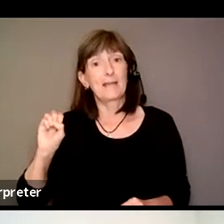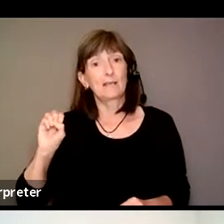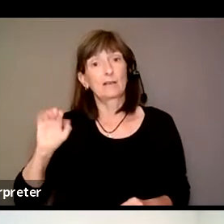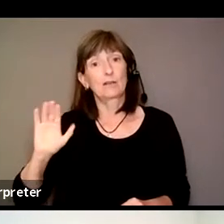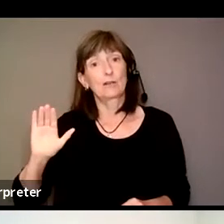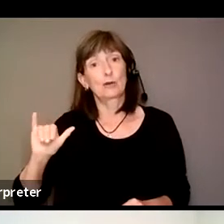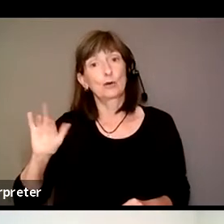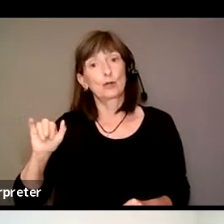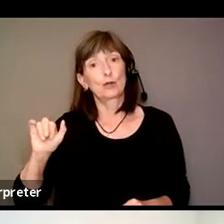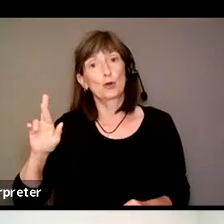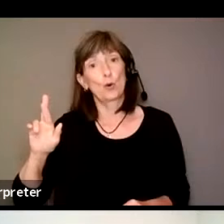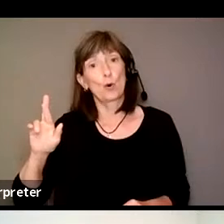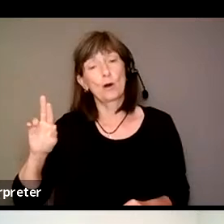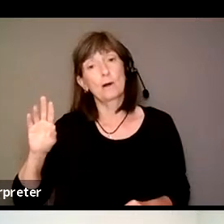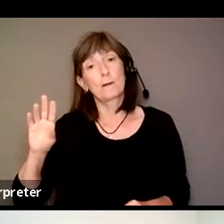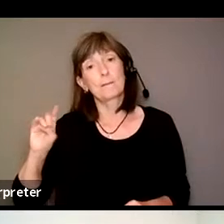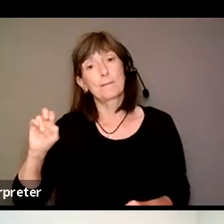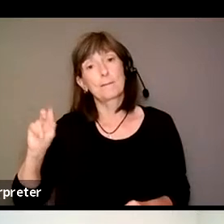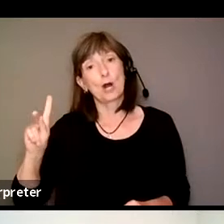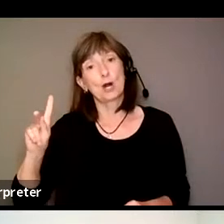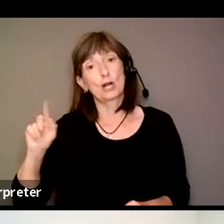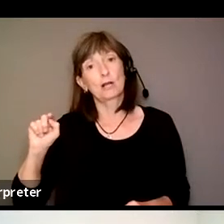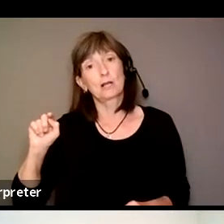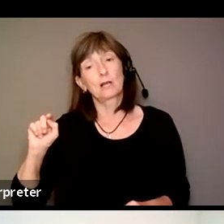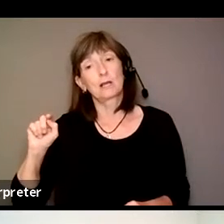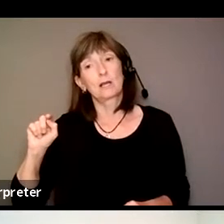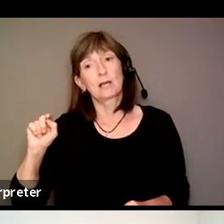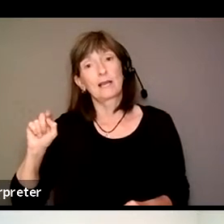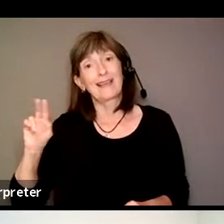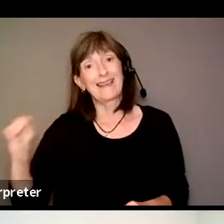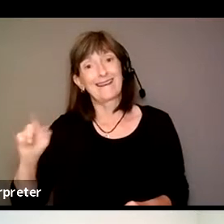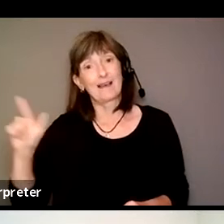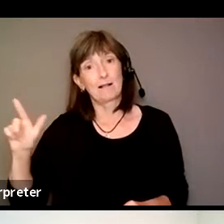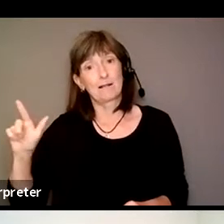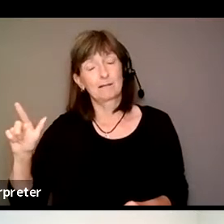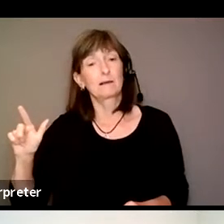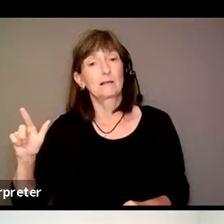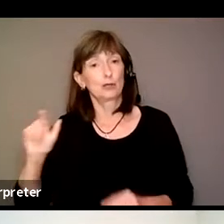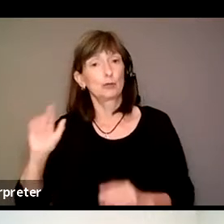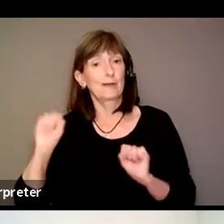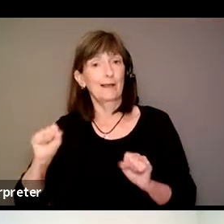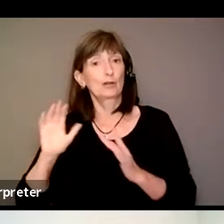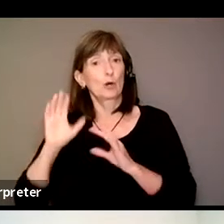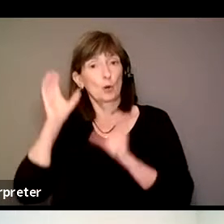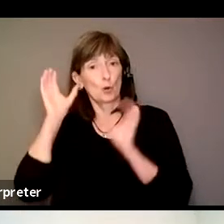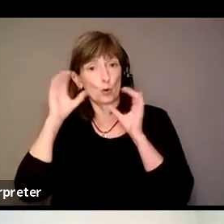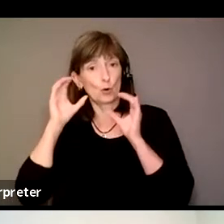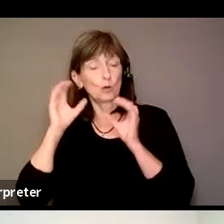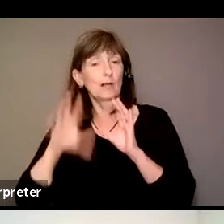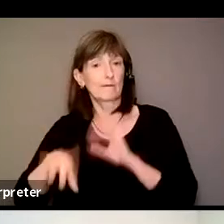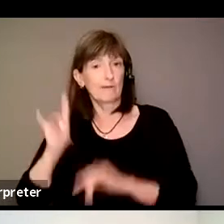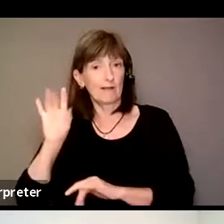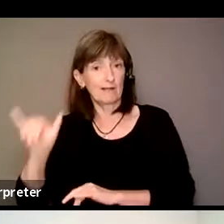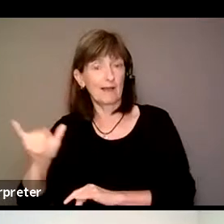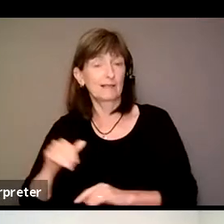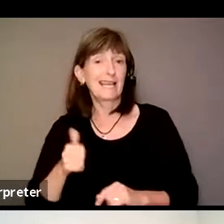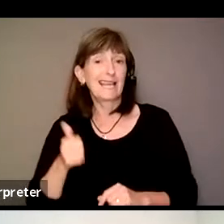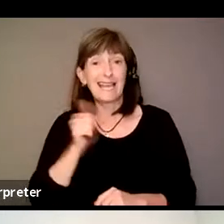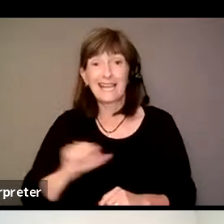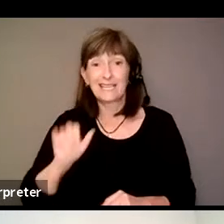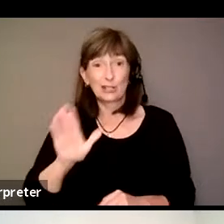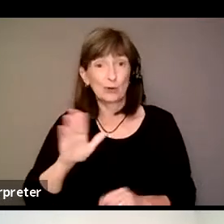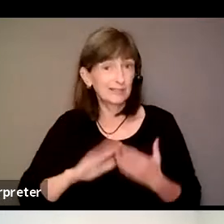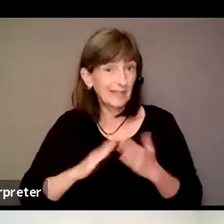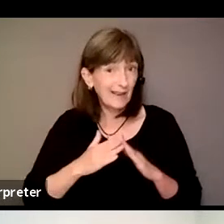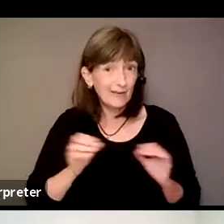Labrador, and reach out to PMA and your town halls, your town offices, because that's where all of that